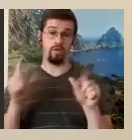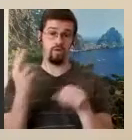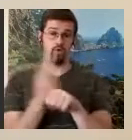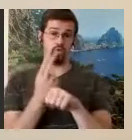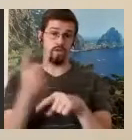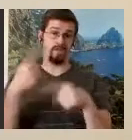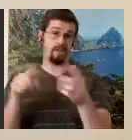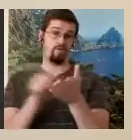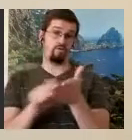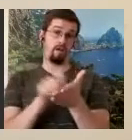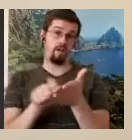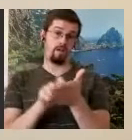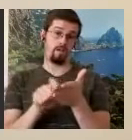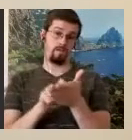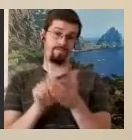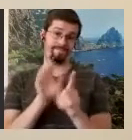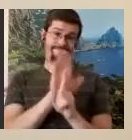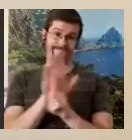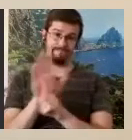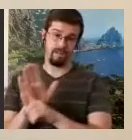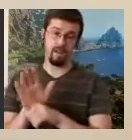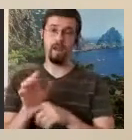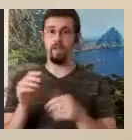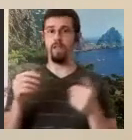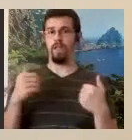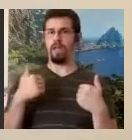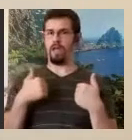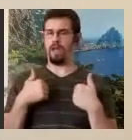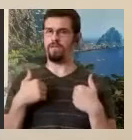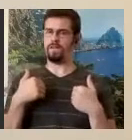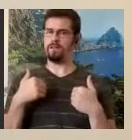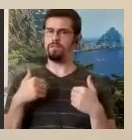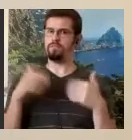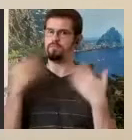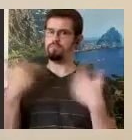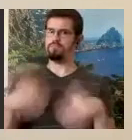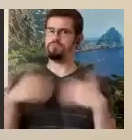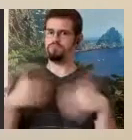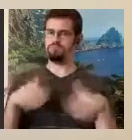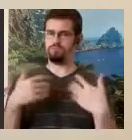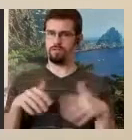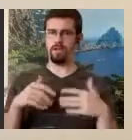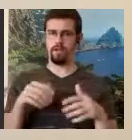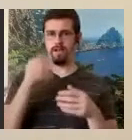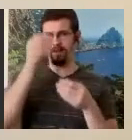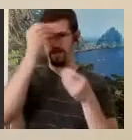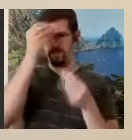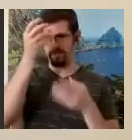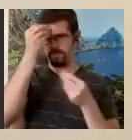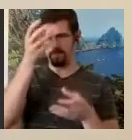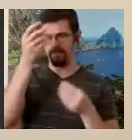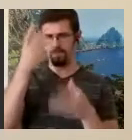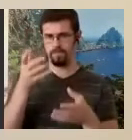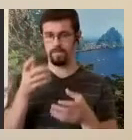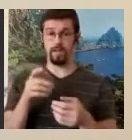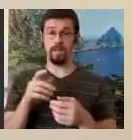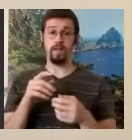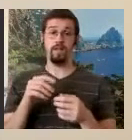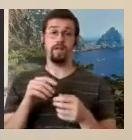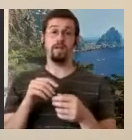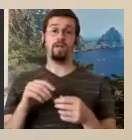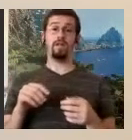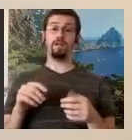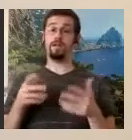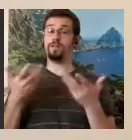actively, and they do have a significant amount of data and written texts that are available there, and that are ready there